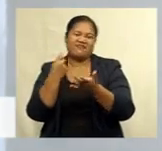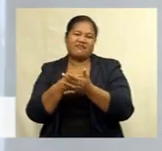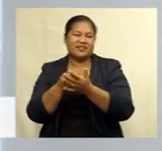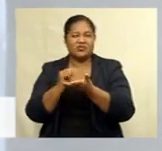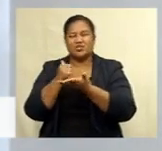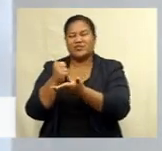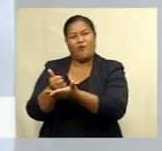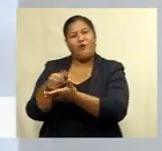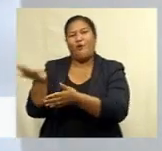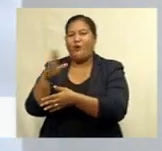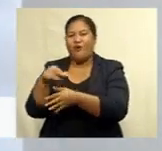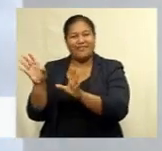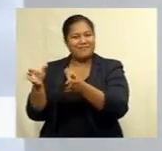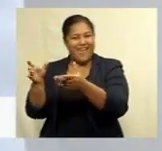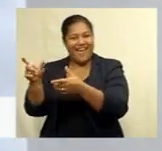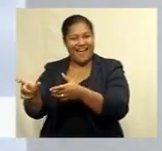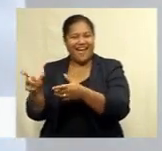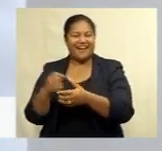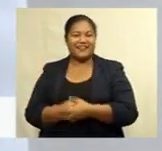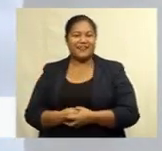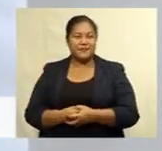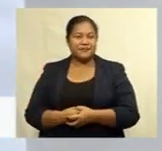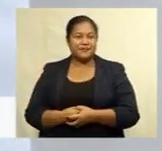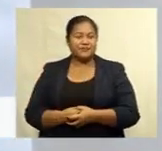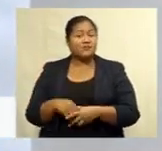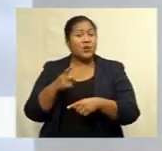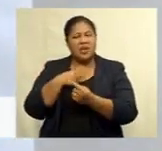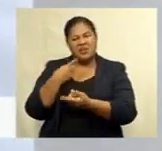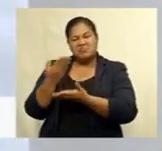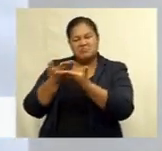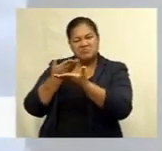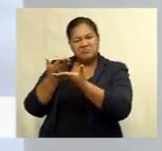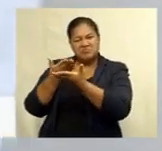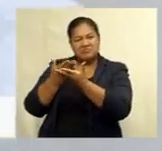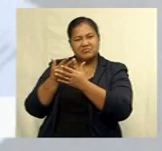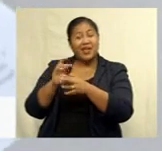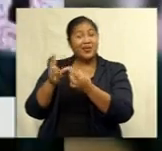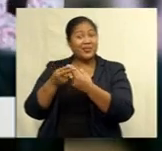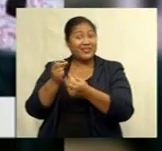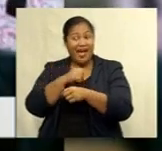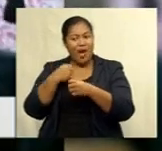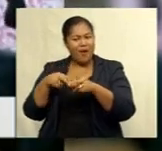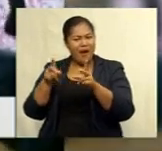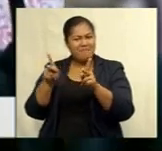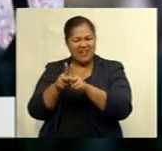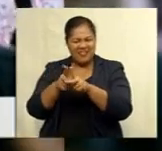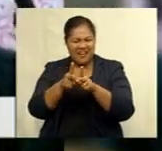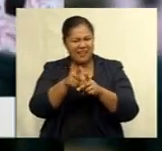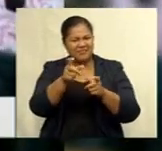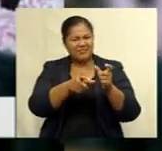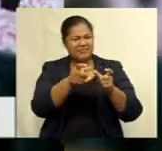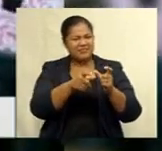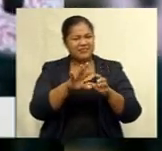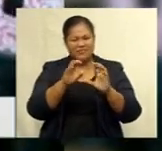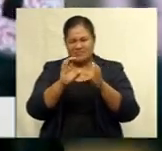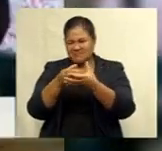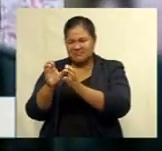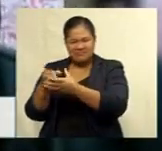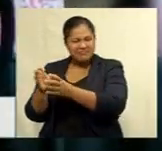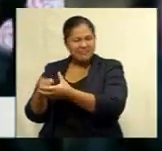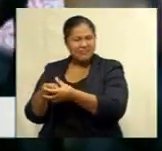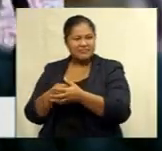its boxers. We have spoken to our stakeholders, we've spoken to clubs, we've spoken